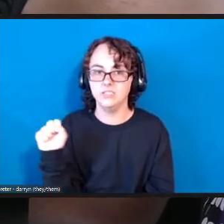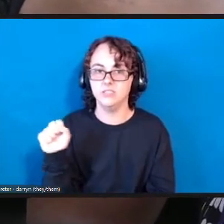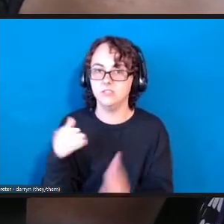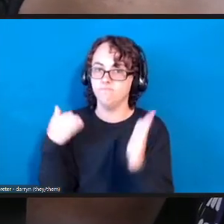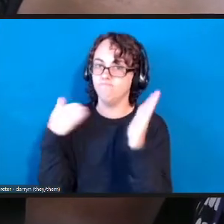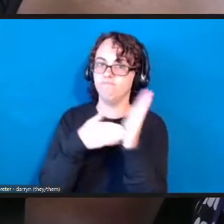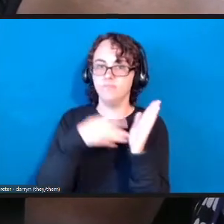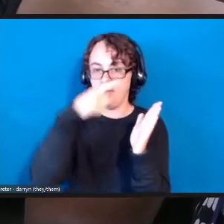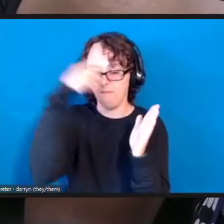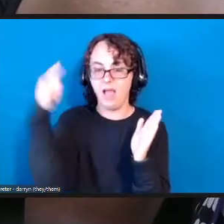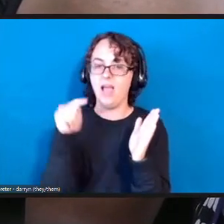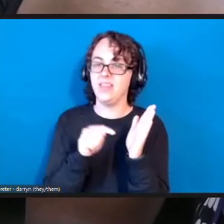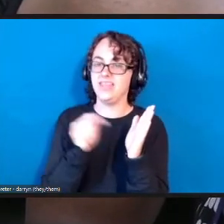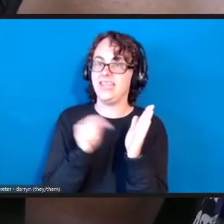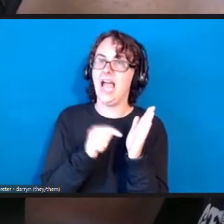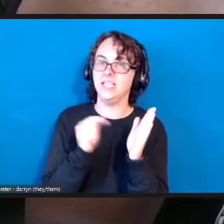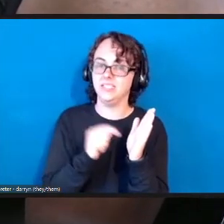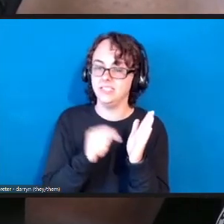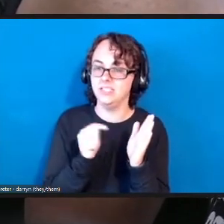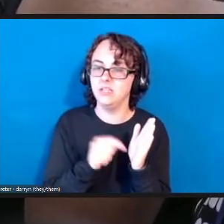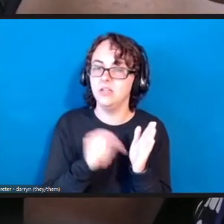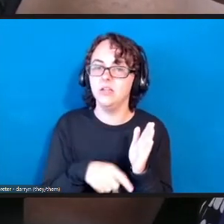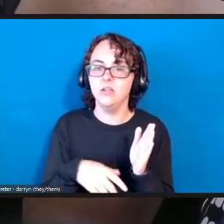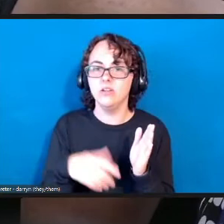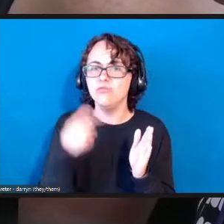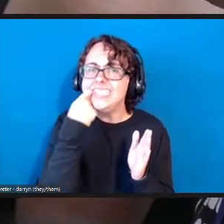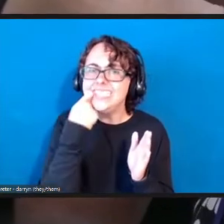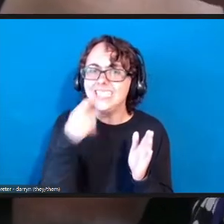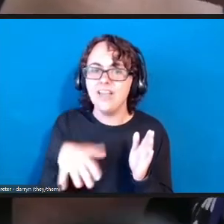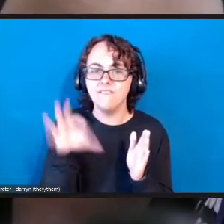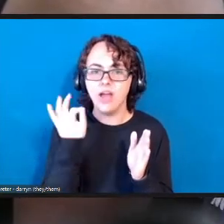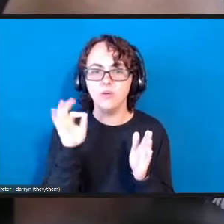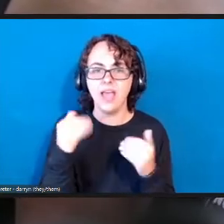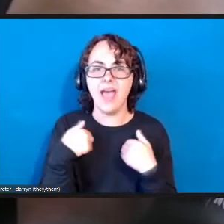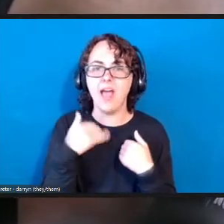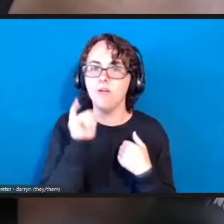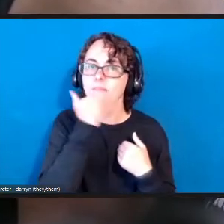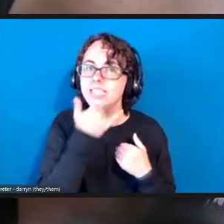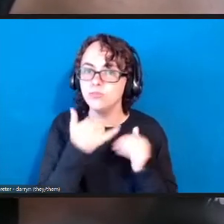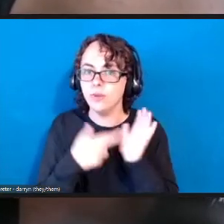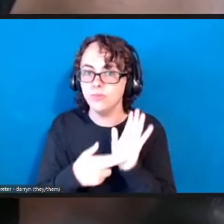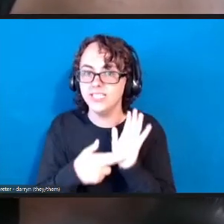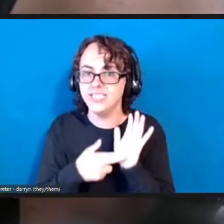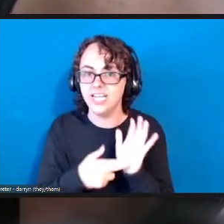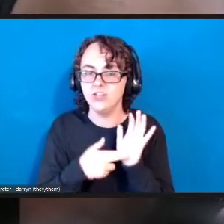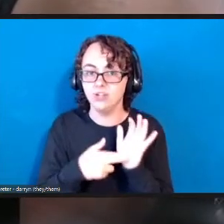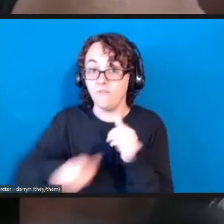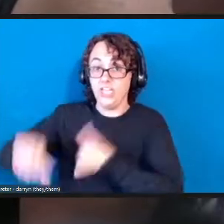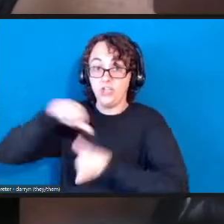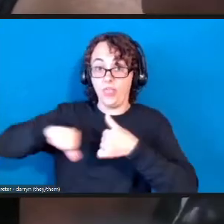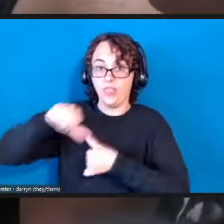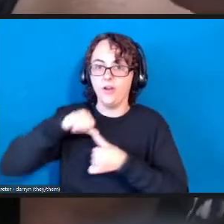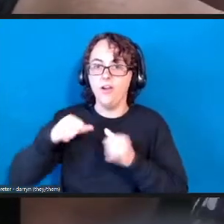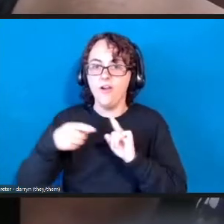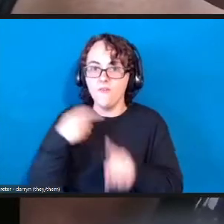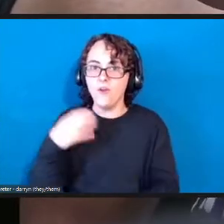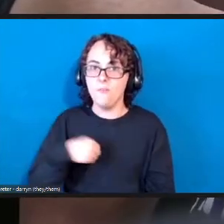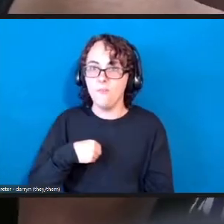found out that there was misrepresentation of each other from a white counterpart.